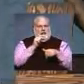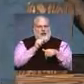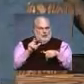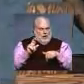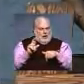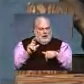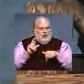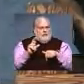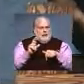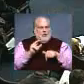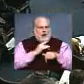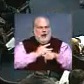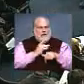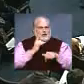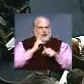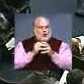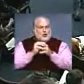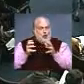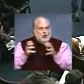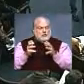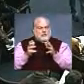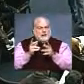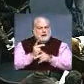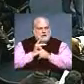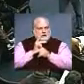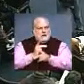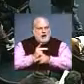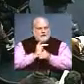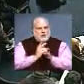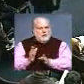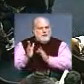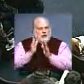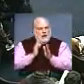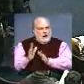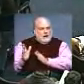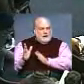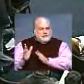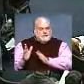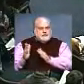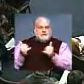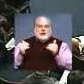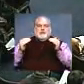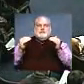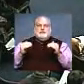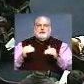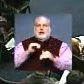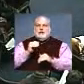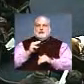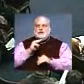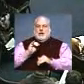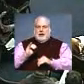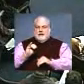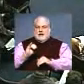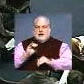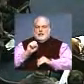careful planning. Thank you. Thank you, Mr. Phillips. Jamie Shipley is next, please.